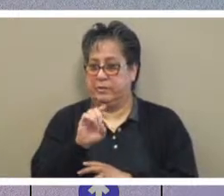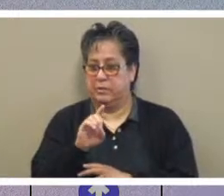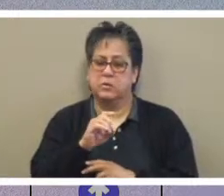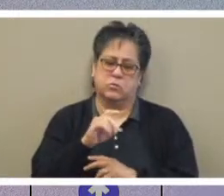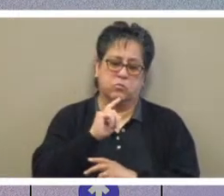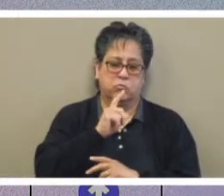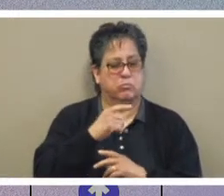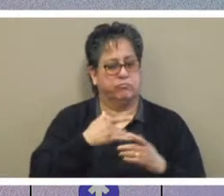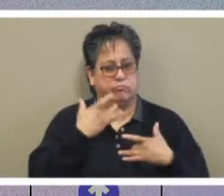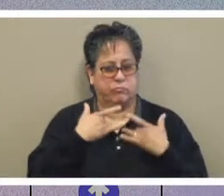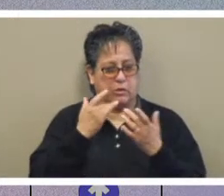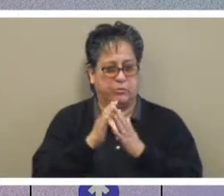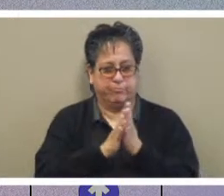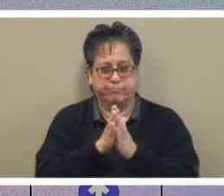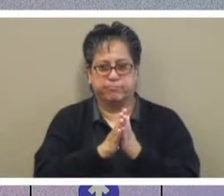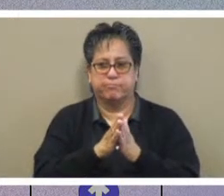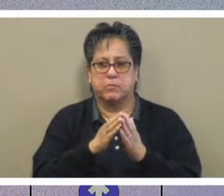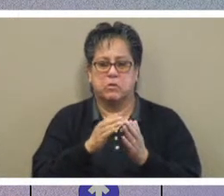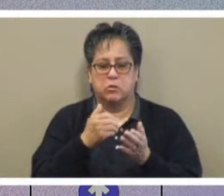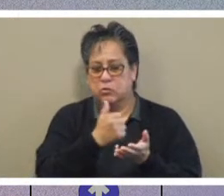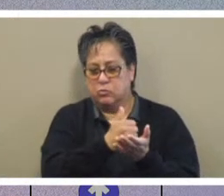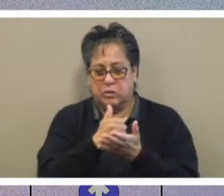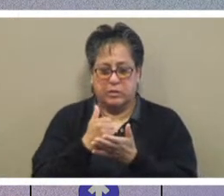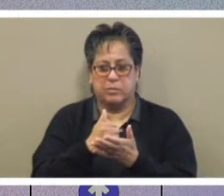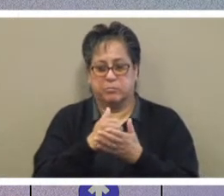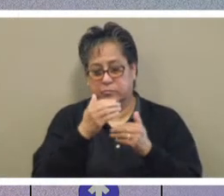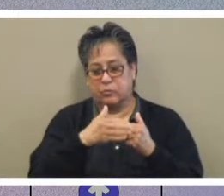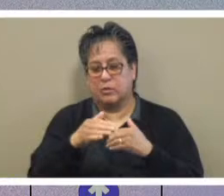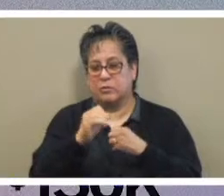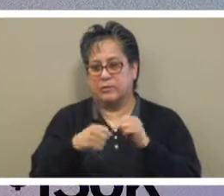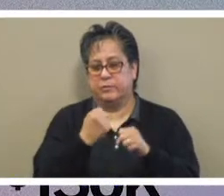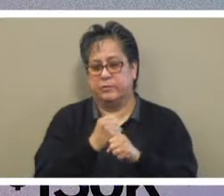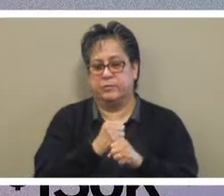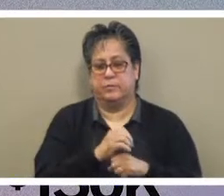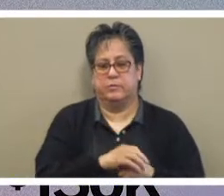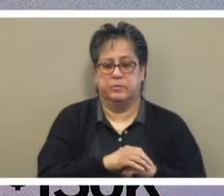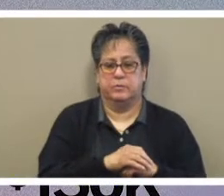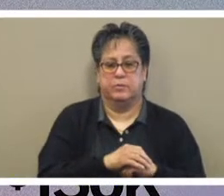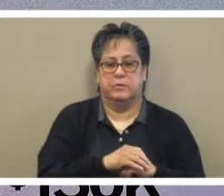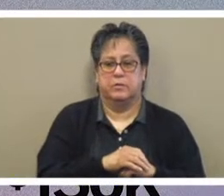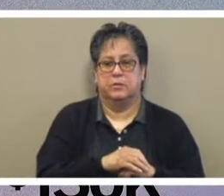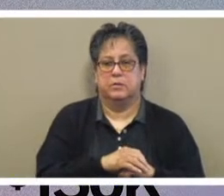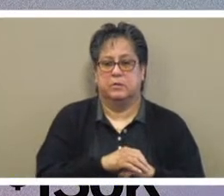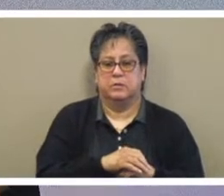grow this network to help ventures along the program throughout the years.